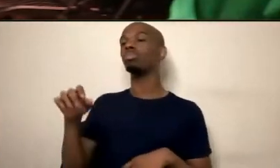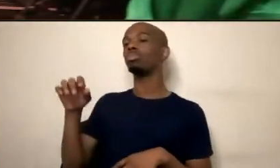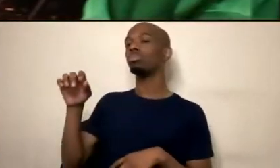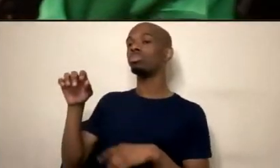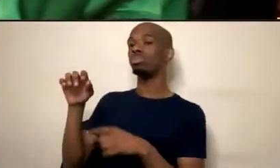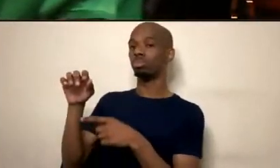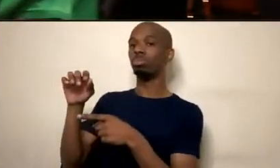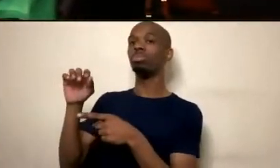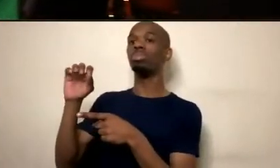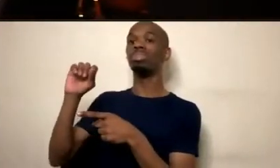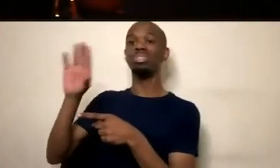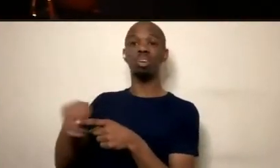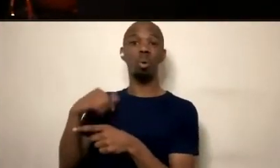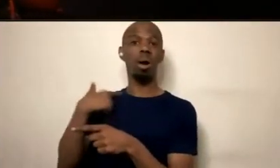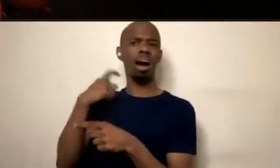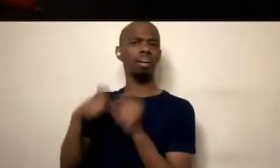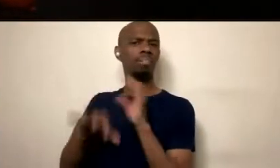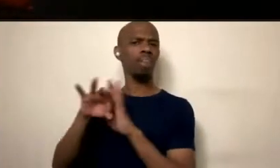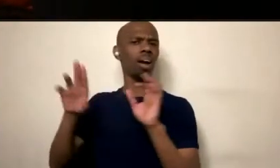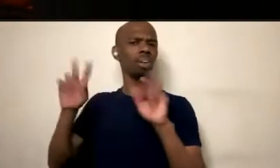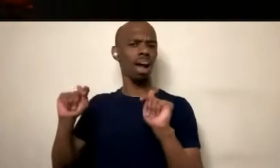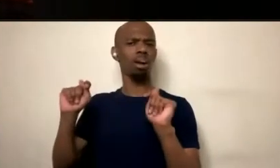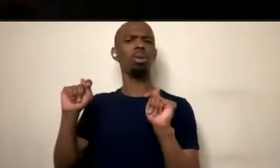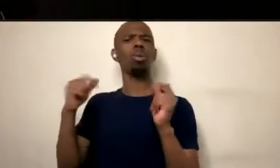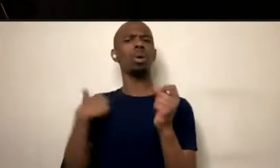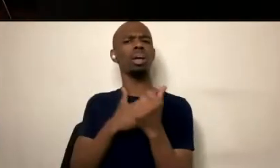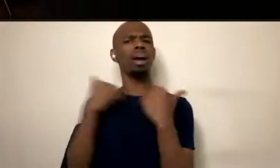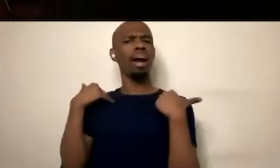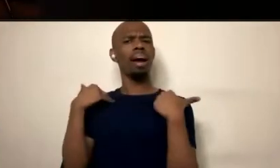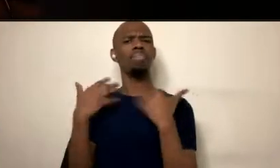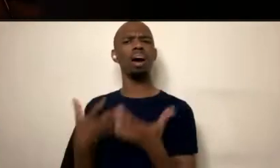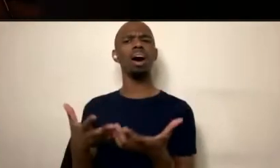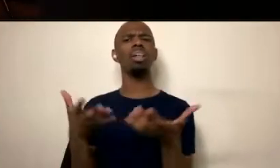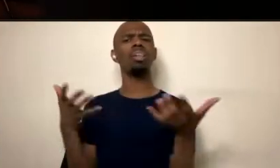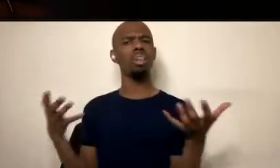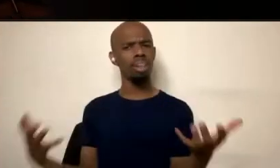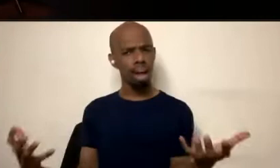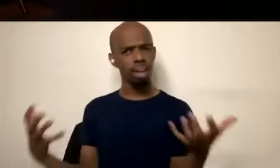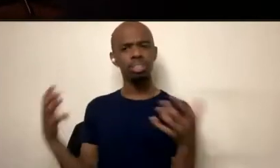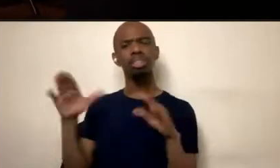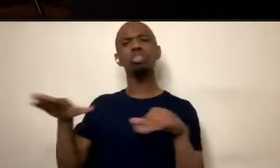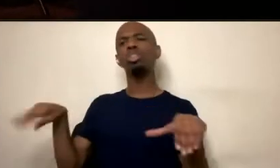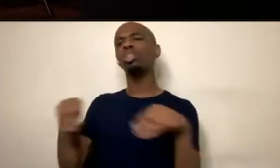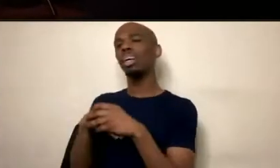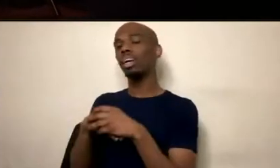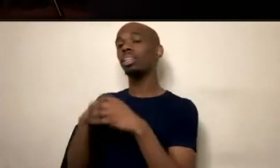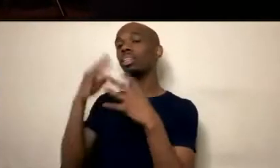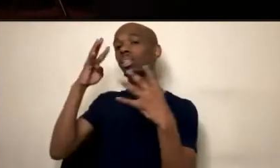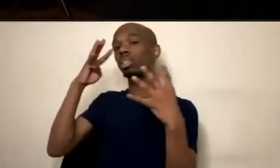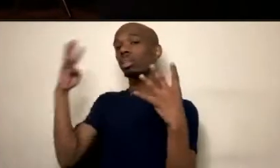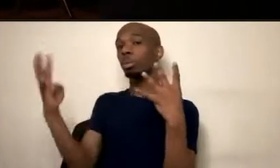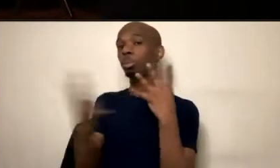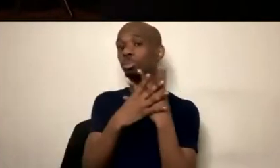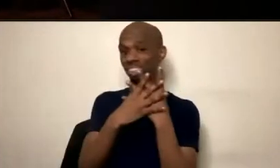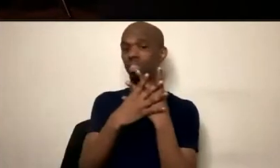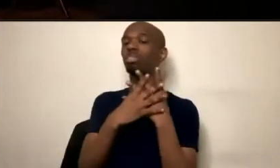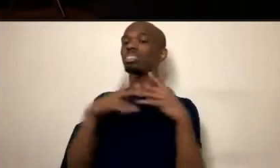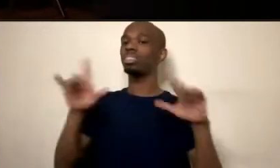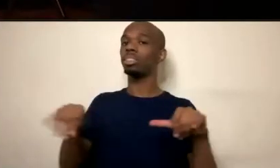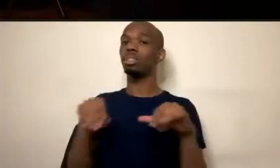in Alaska. They look like college campuses, but they're children in serious lockdown, you